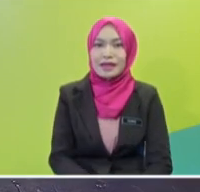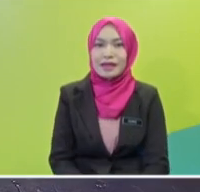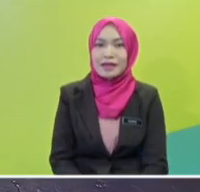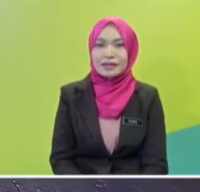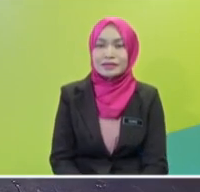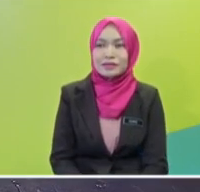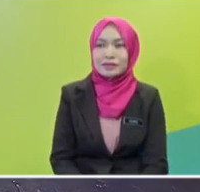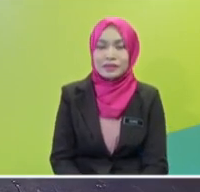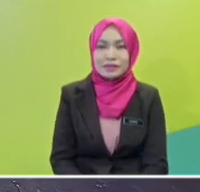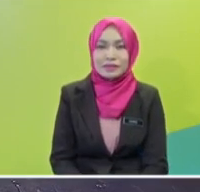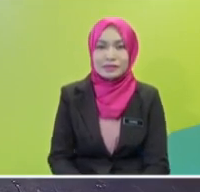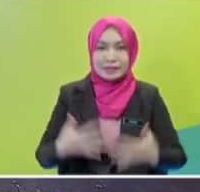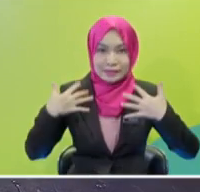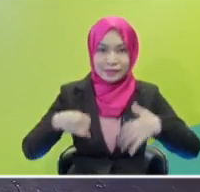okay.